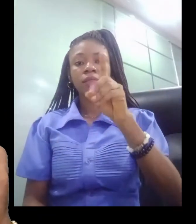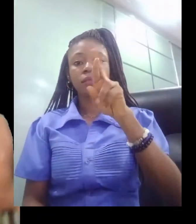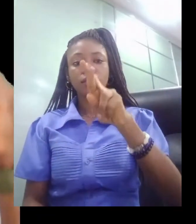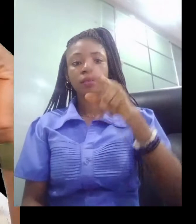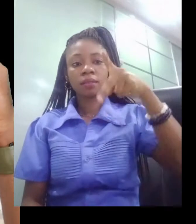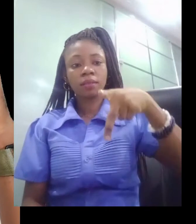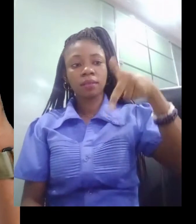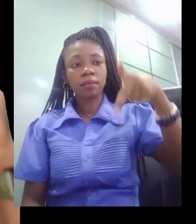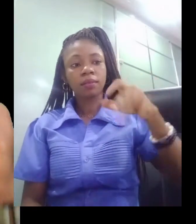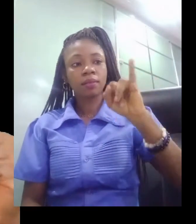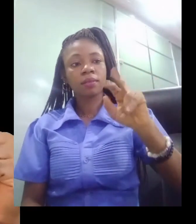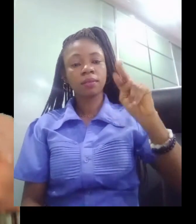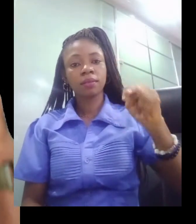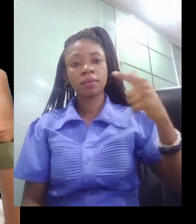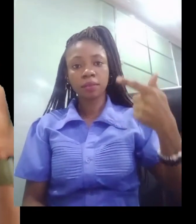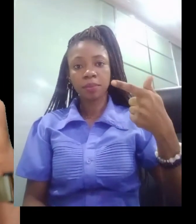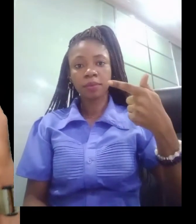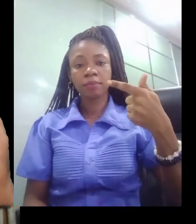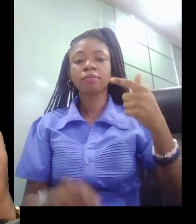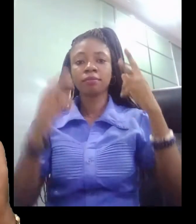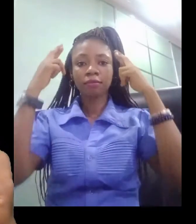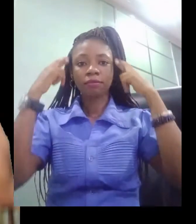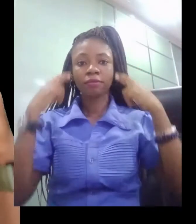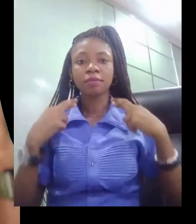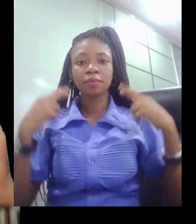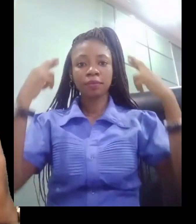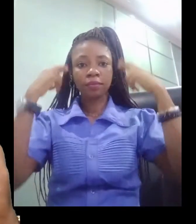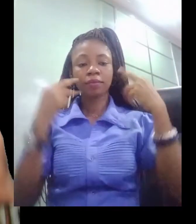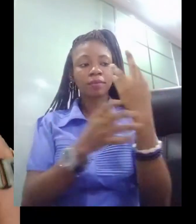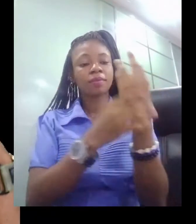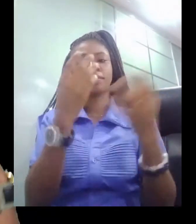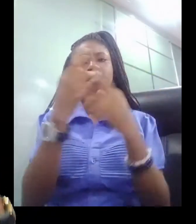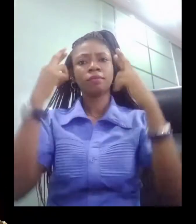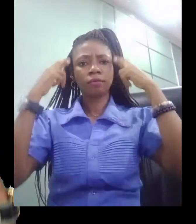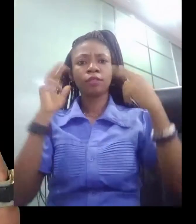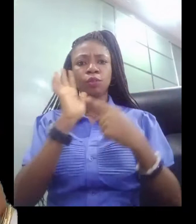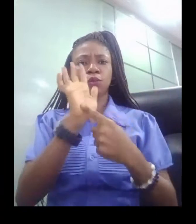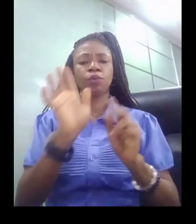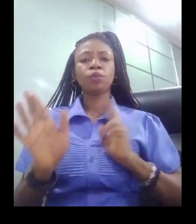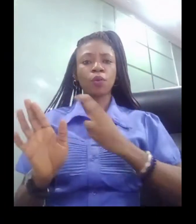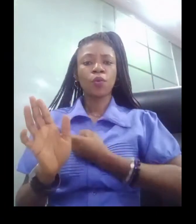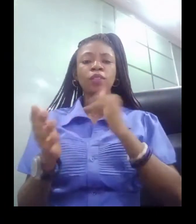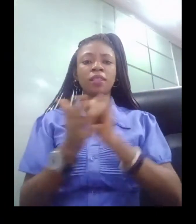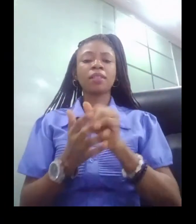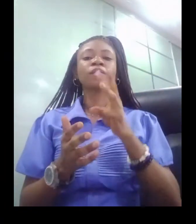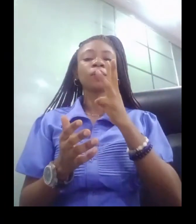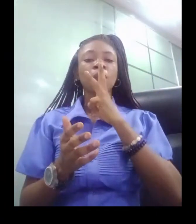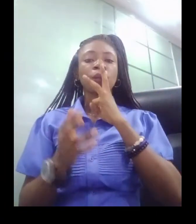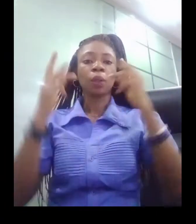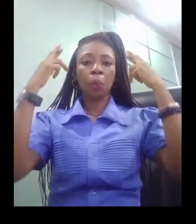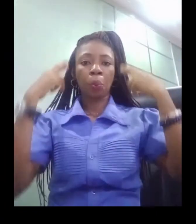down, and her fingers show us that there was a downfall